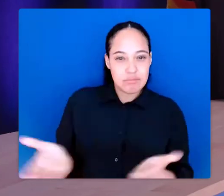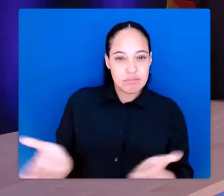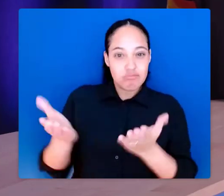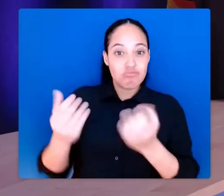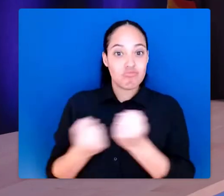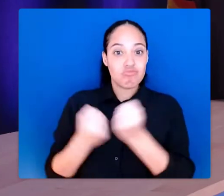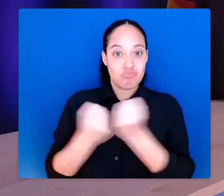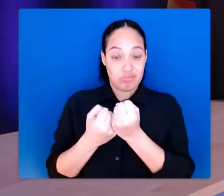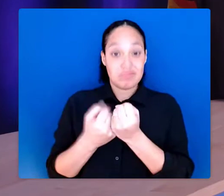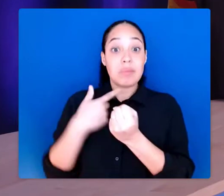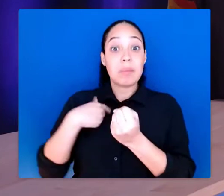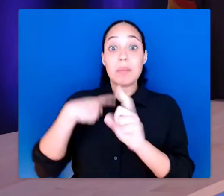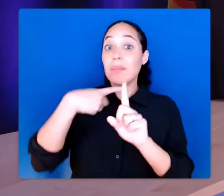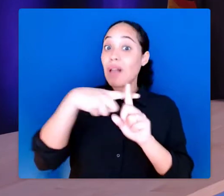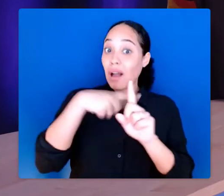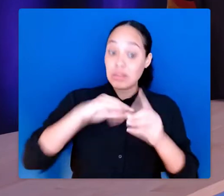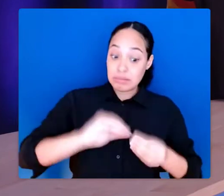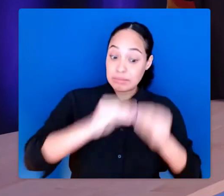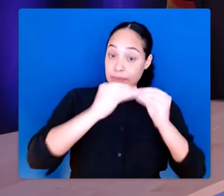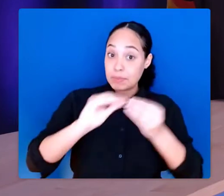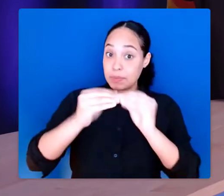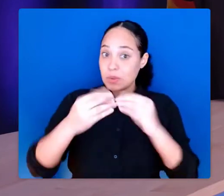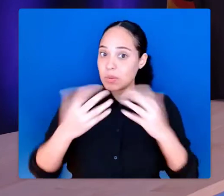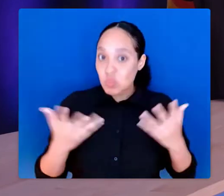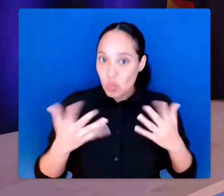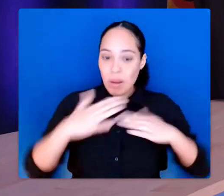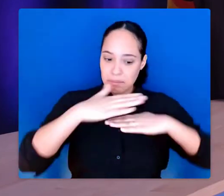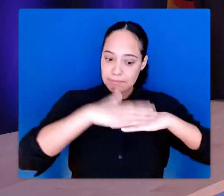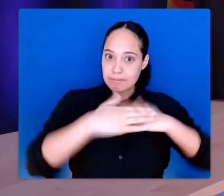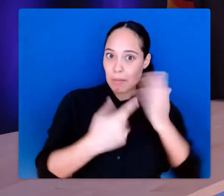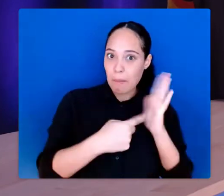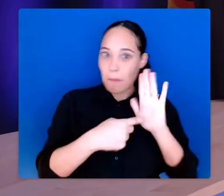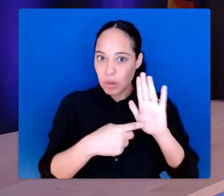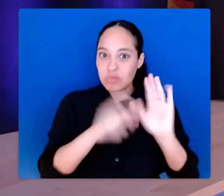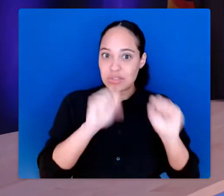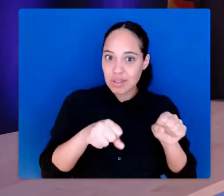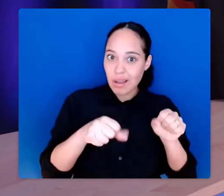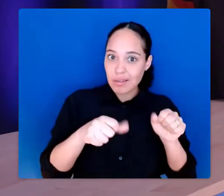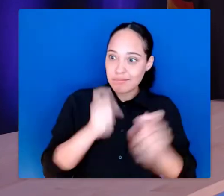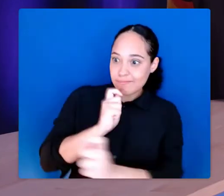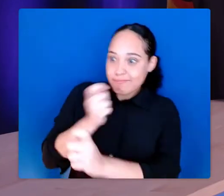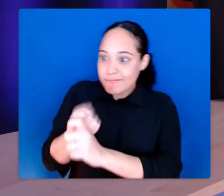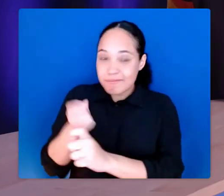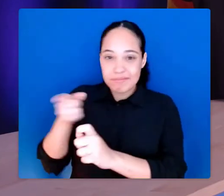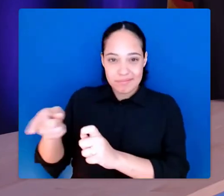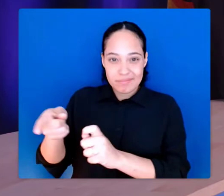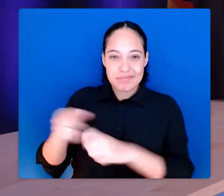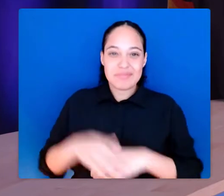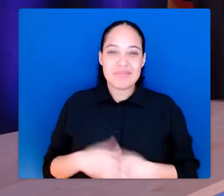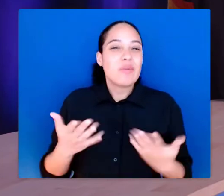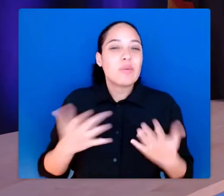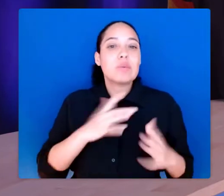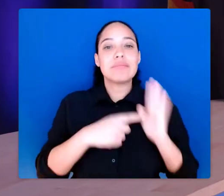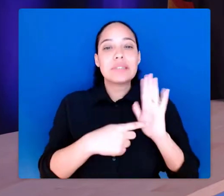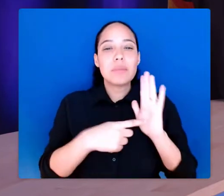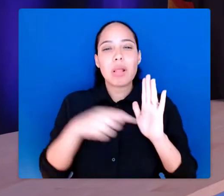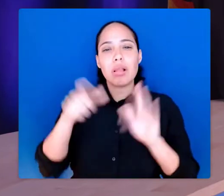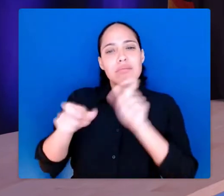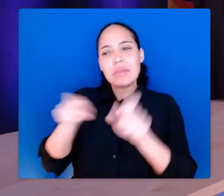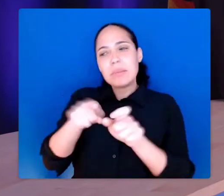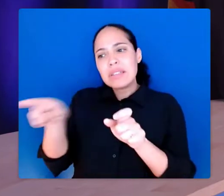my career, so from the first time onwards, I was always into programming. Microsoft was my client that time also.